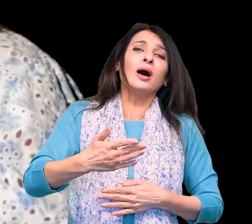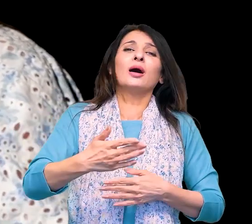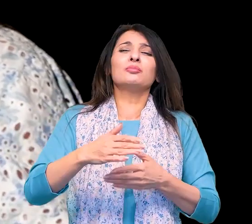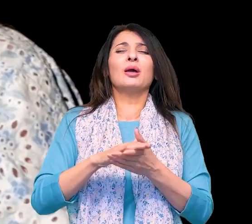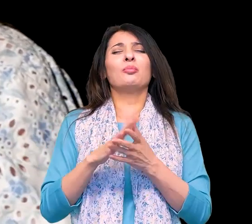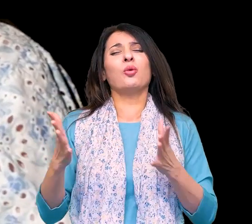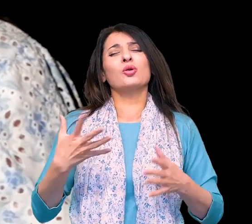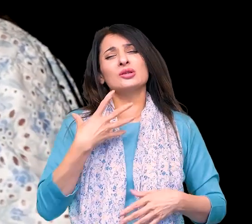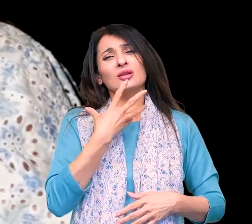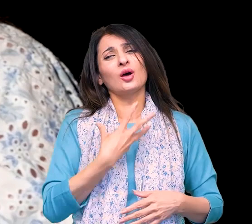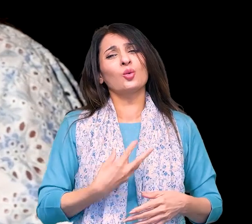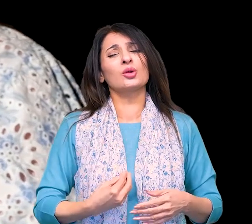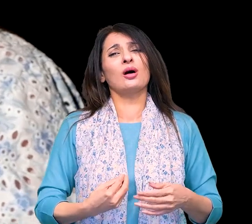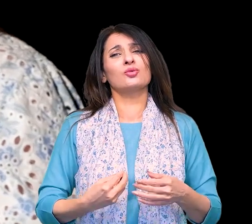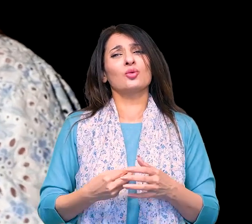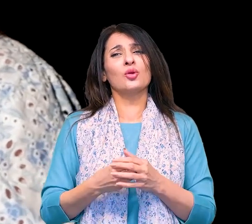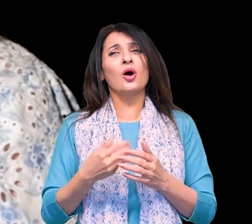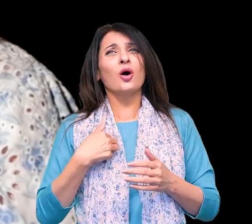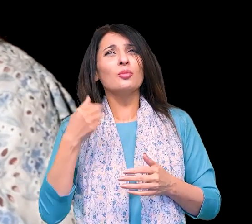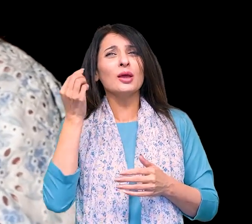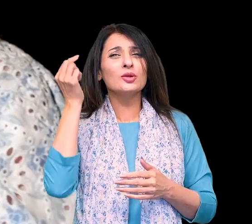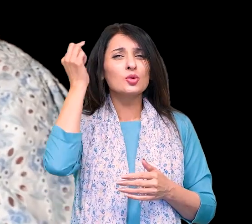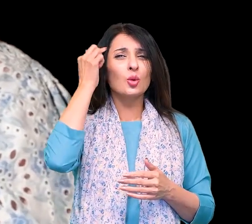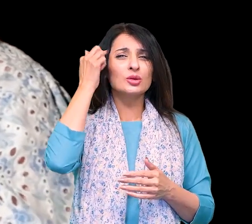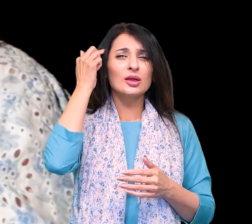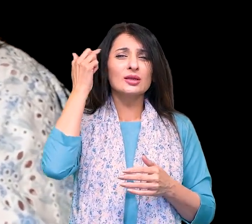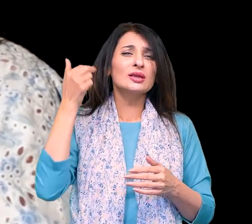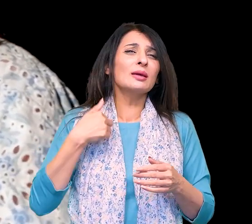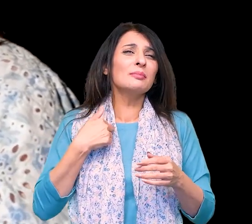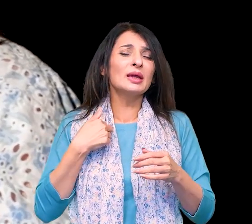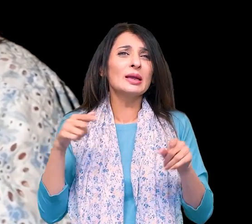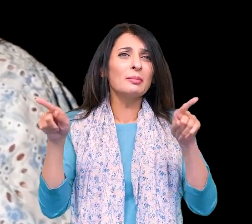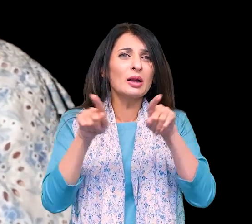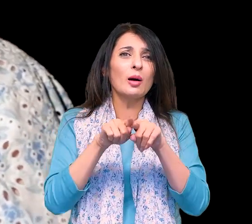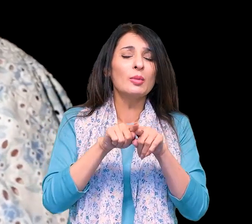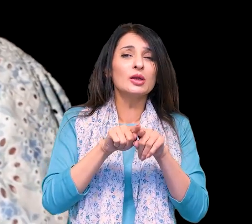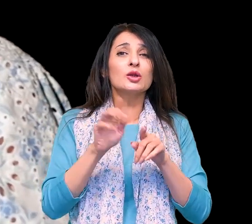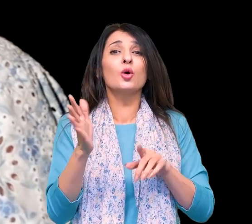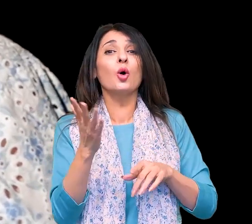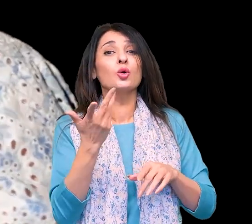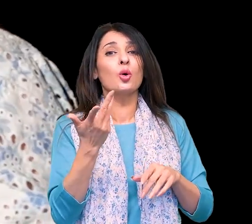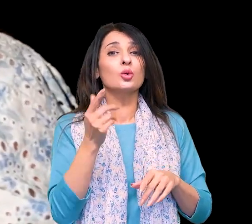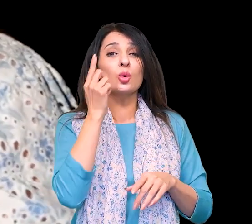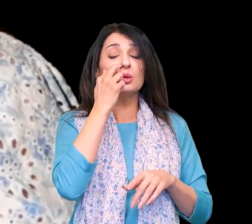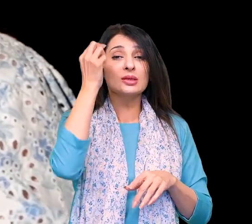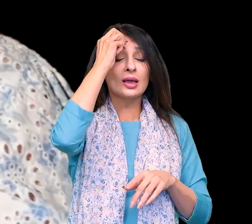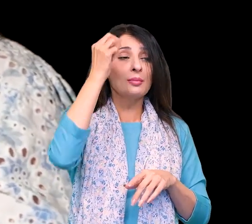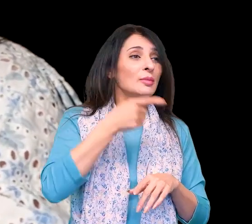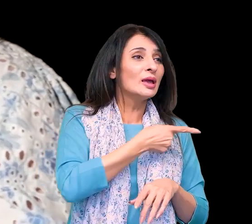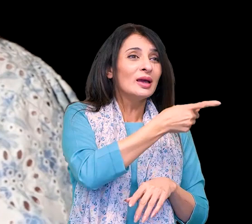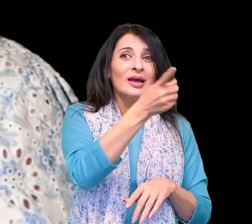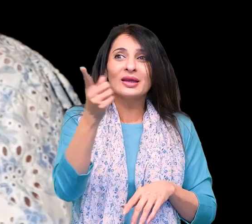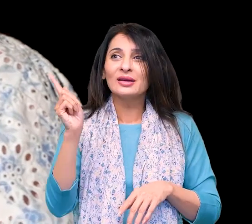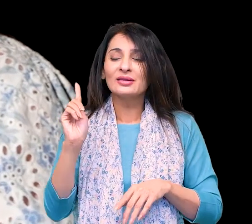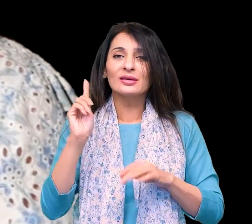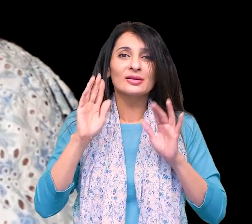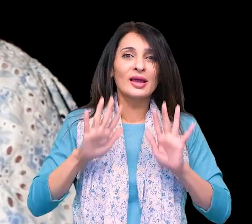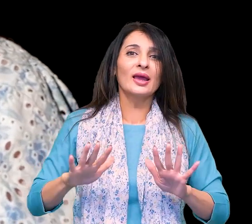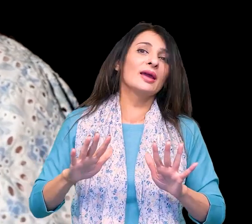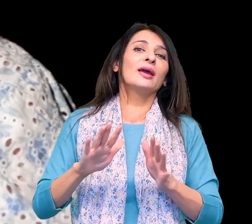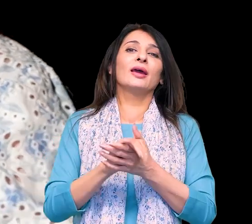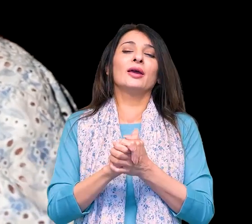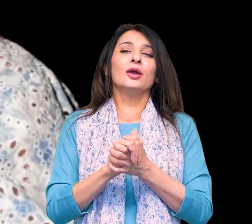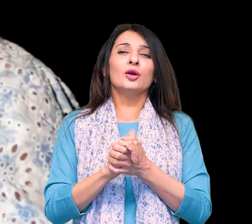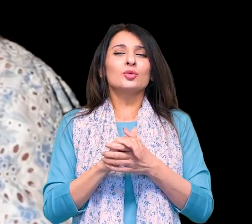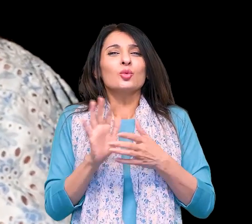how to manage everything because 4 children is a handful. We were shifting cities. I was trying to balance work and